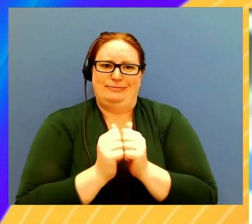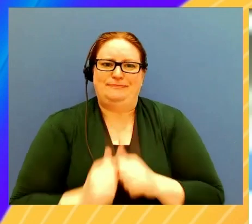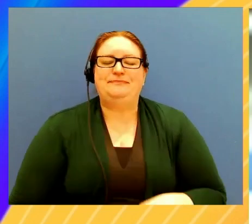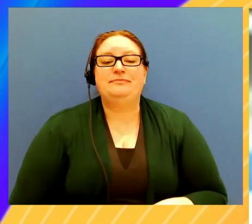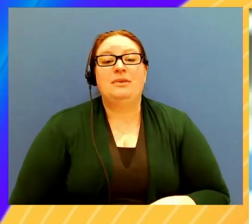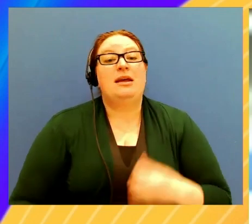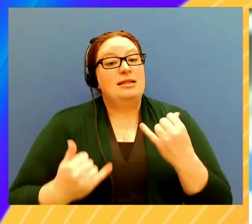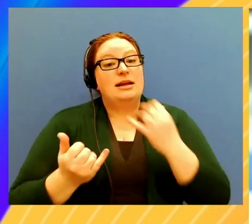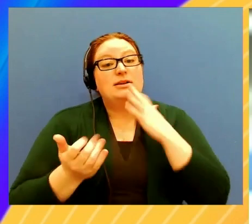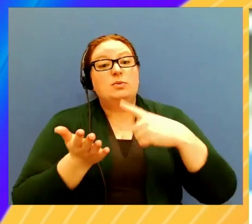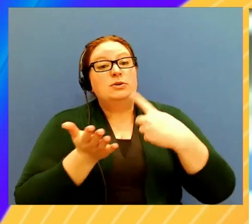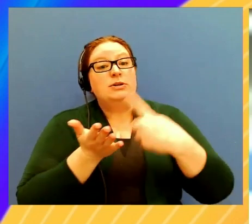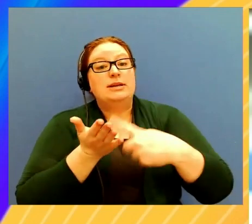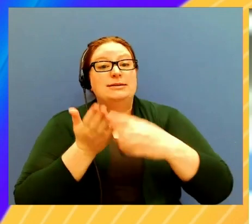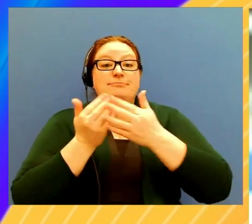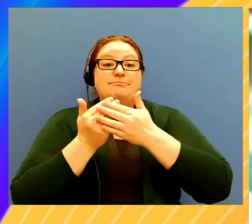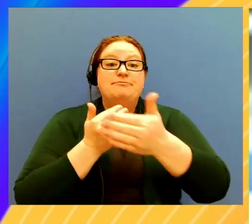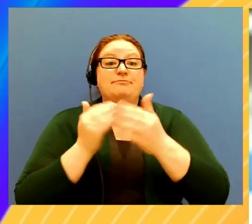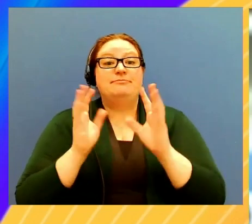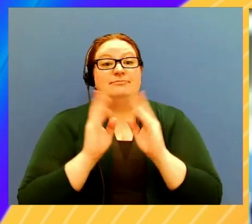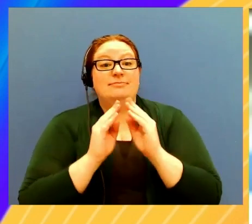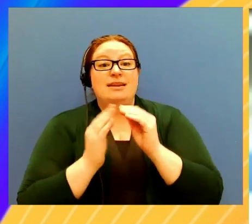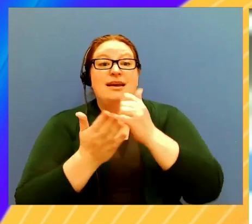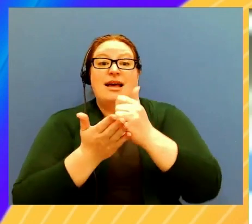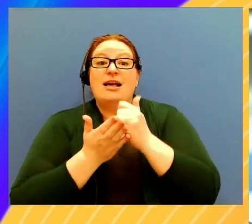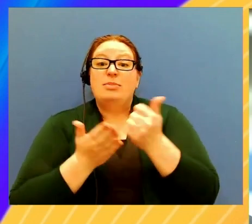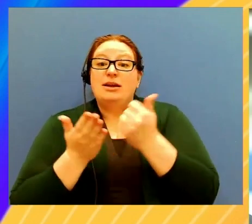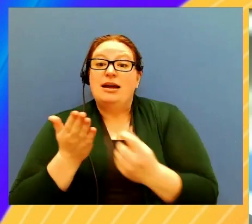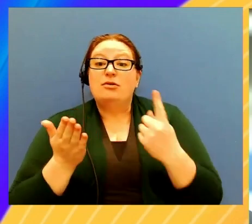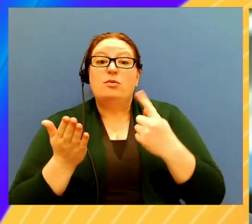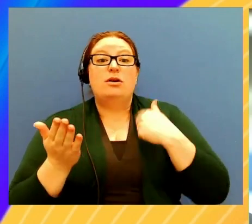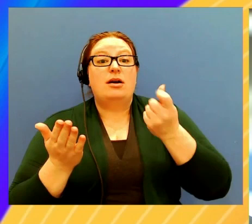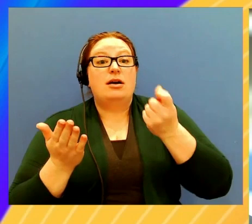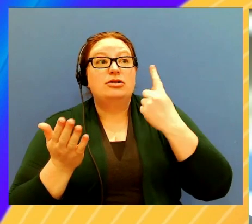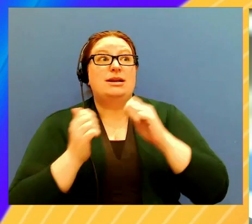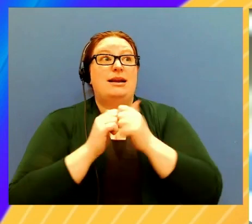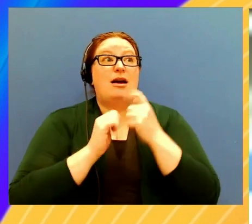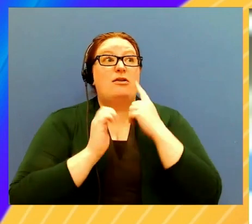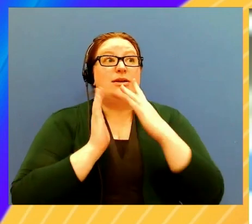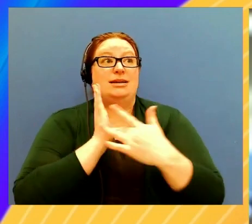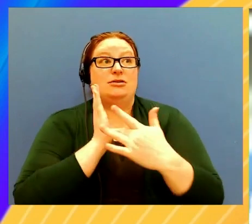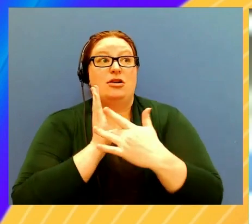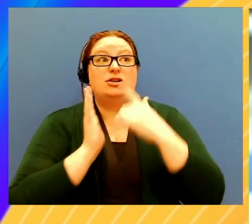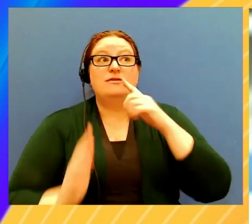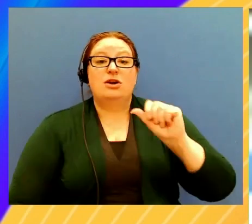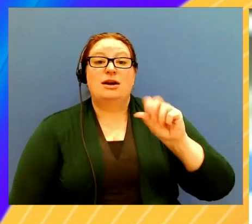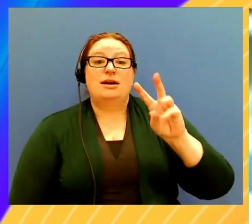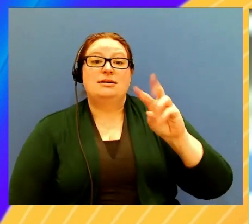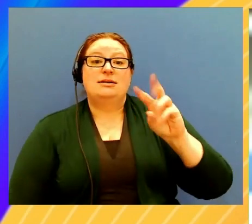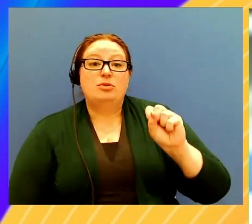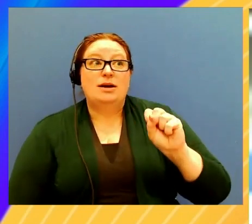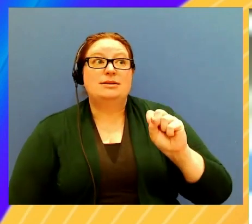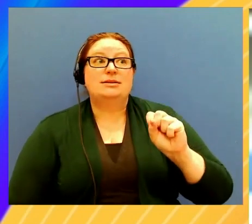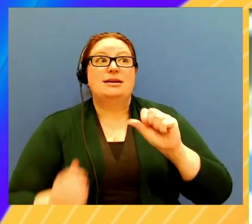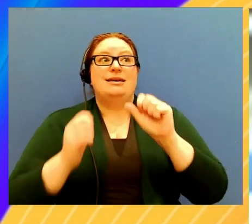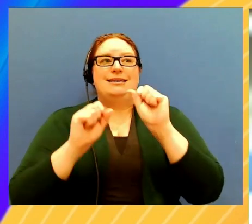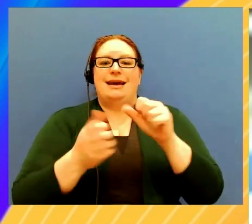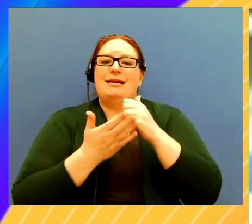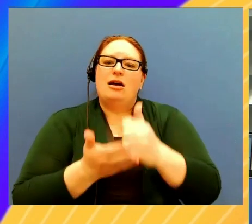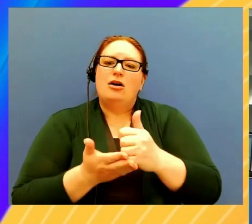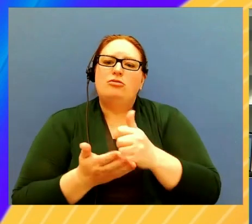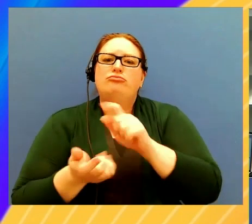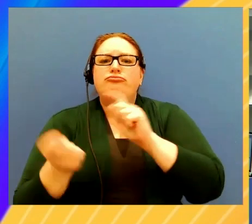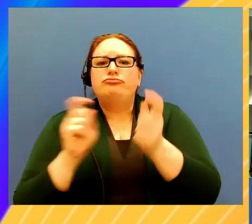helping everyone here understand how the technology that AWS offers can help transform things like